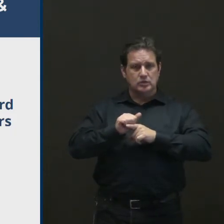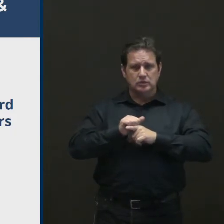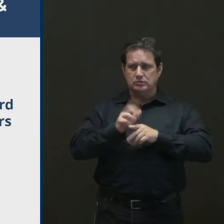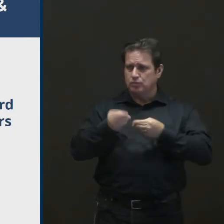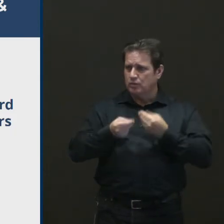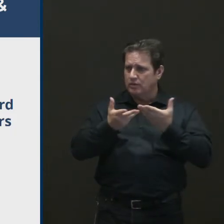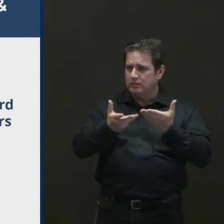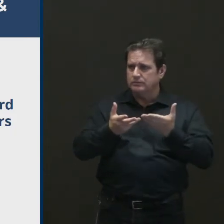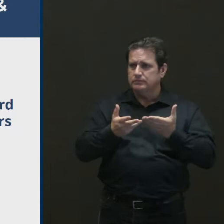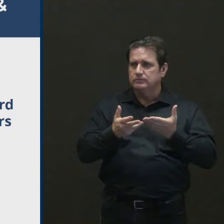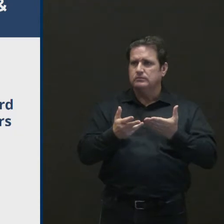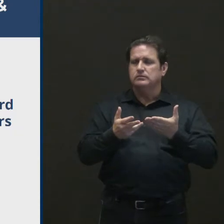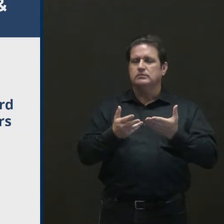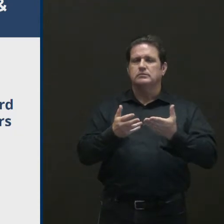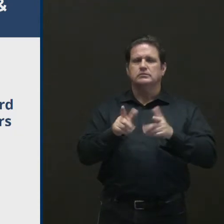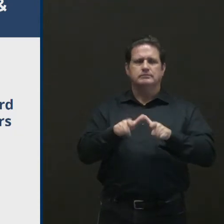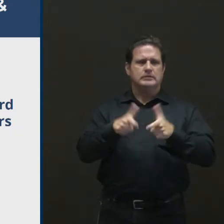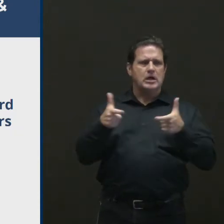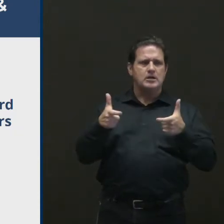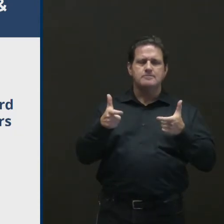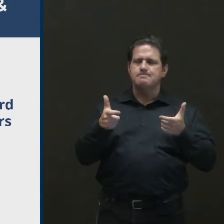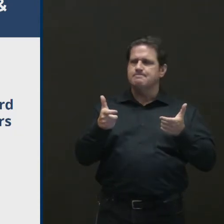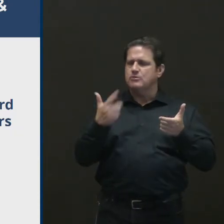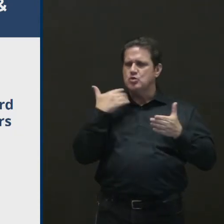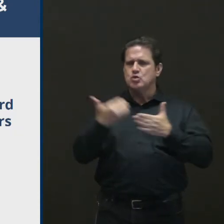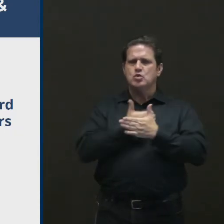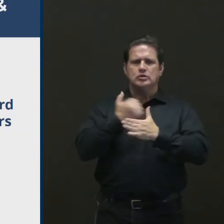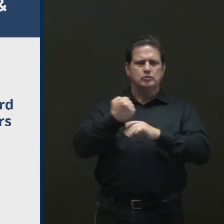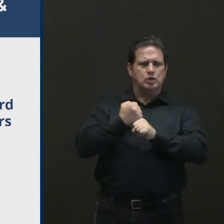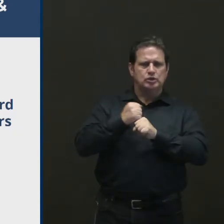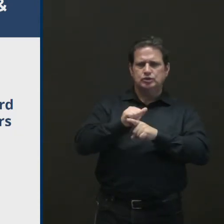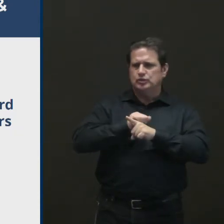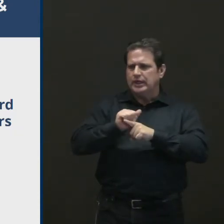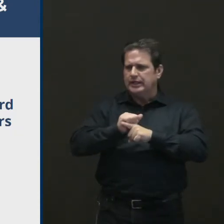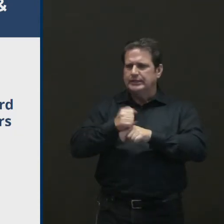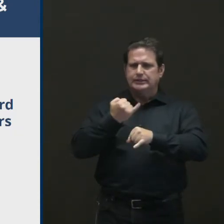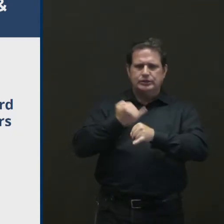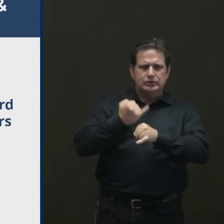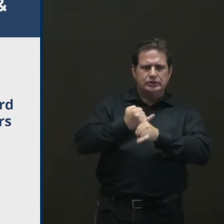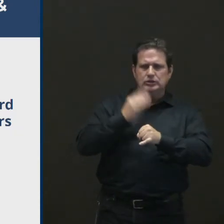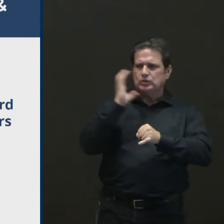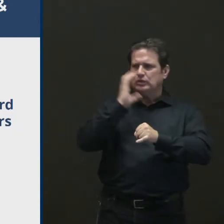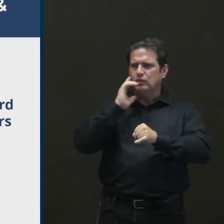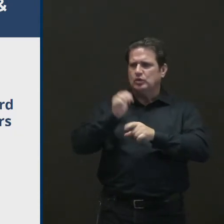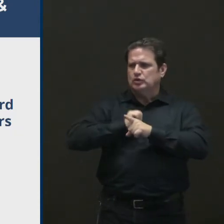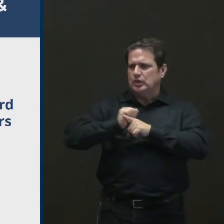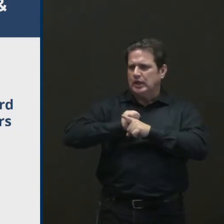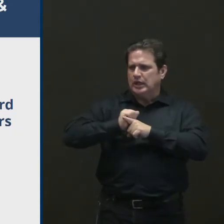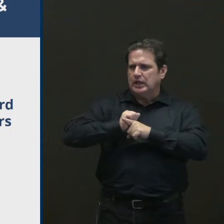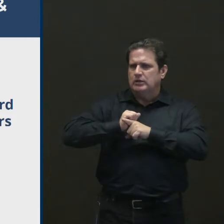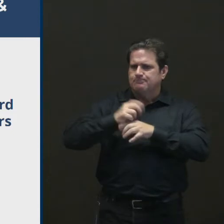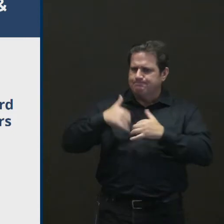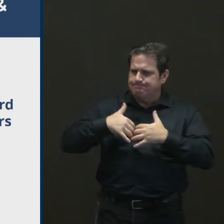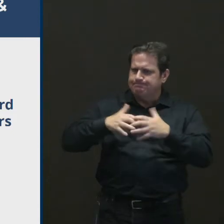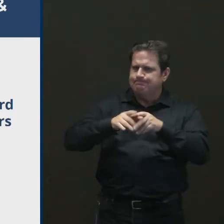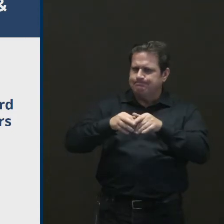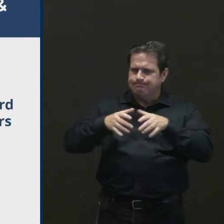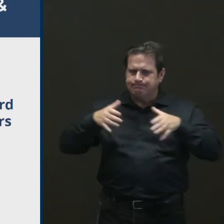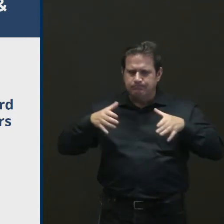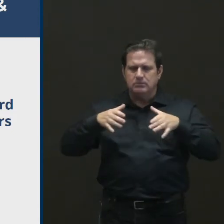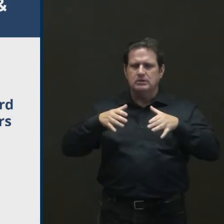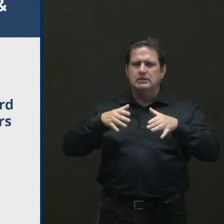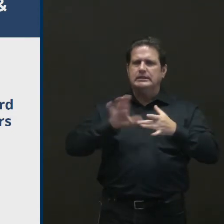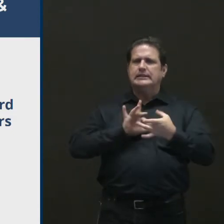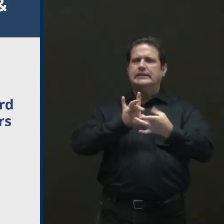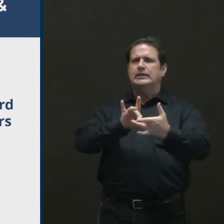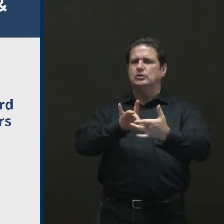providers and large industry groups who are looking to train up their workforce to